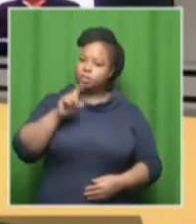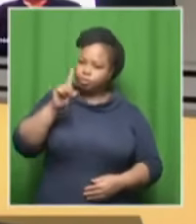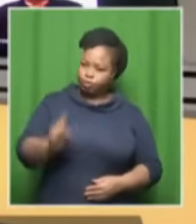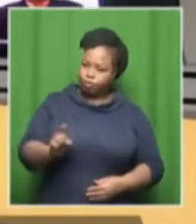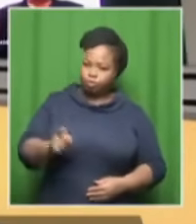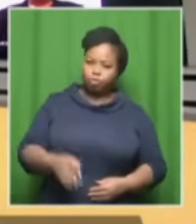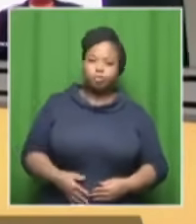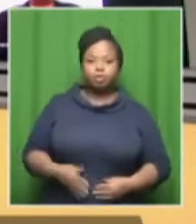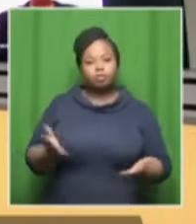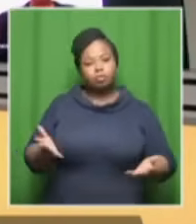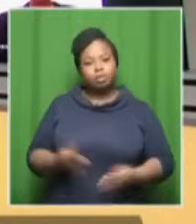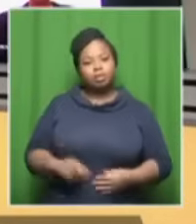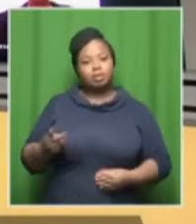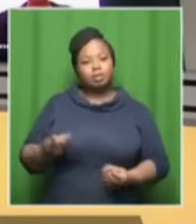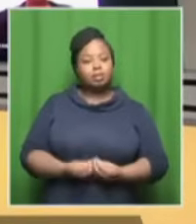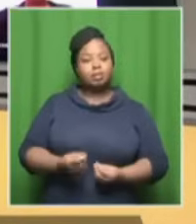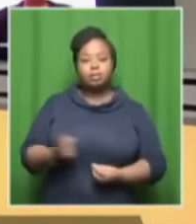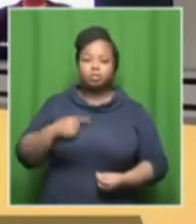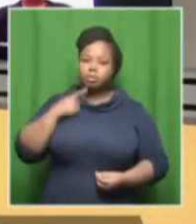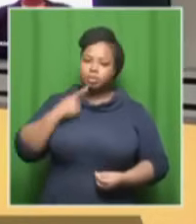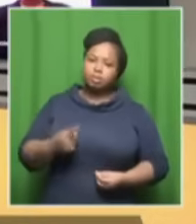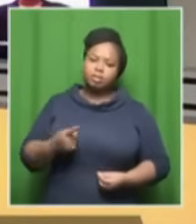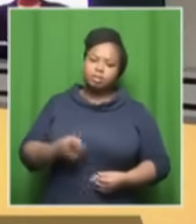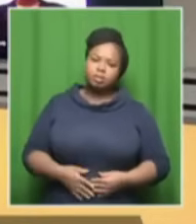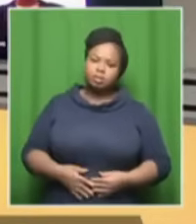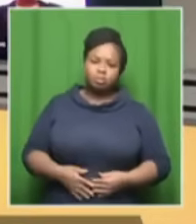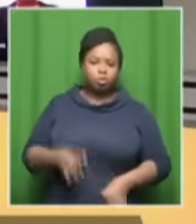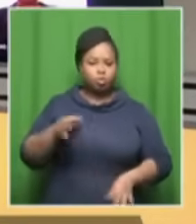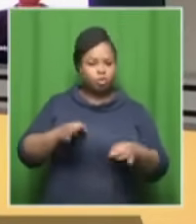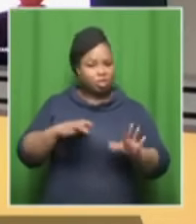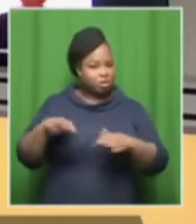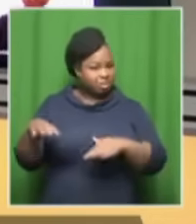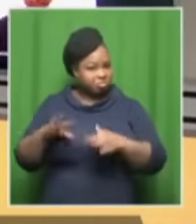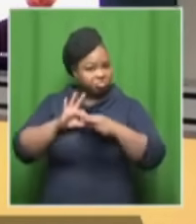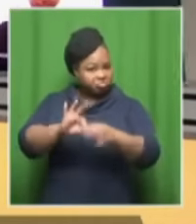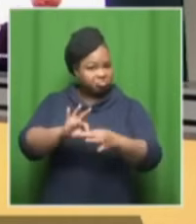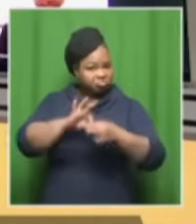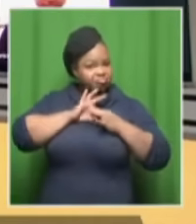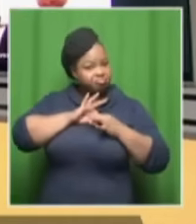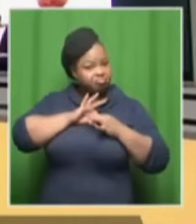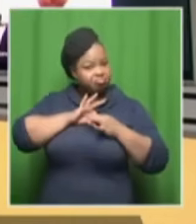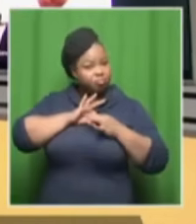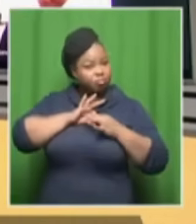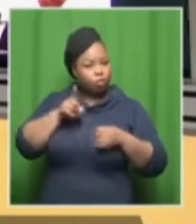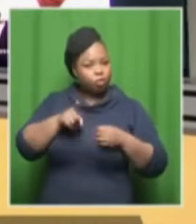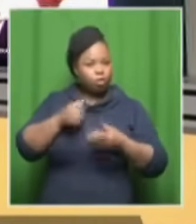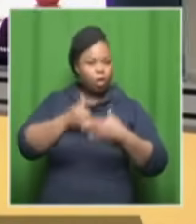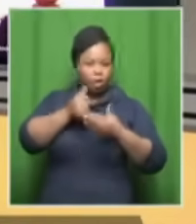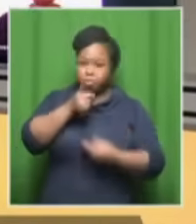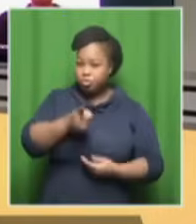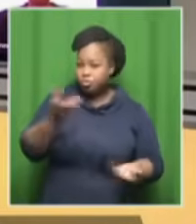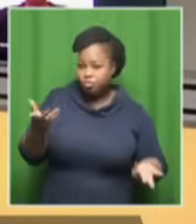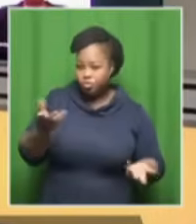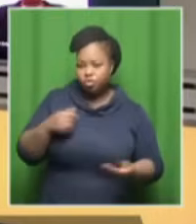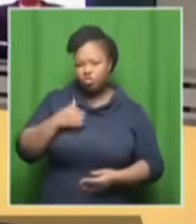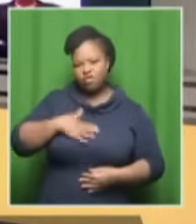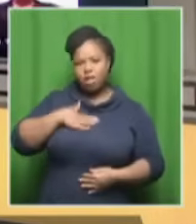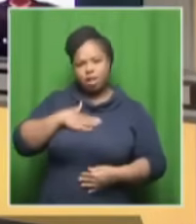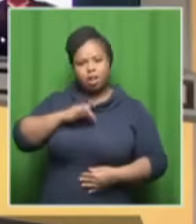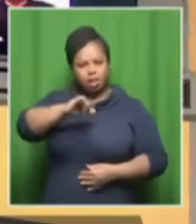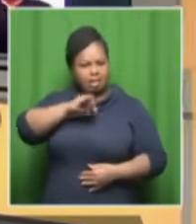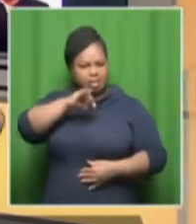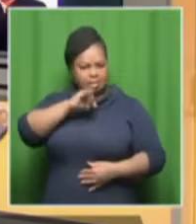the context of the things that you said, do any of these political parties talk to you? Do they help you? Do you feel like they're